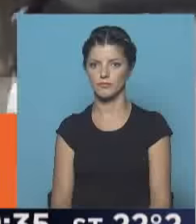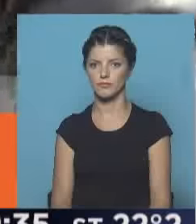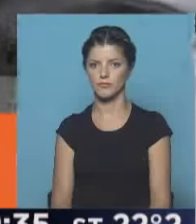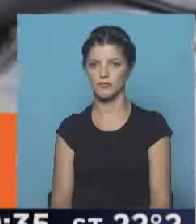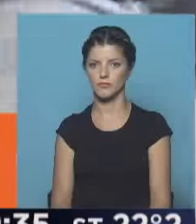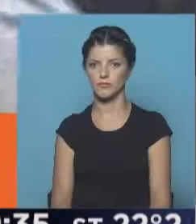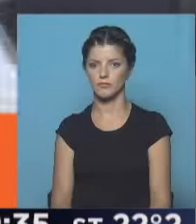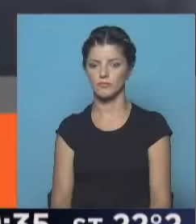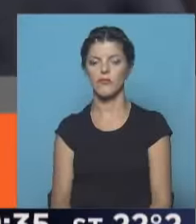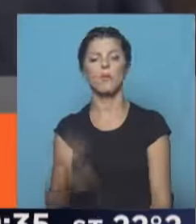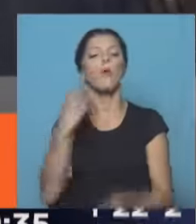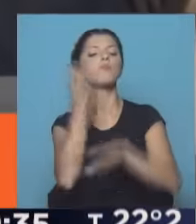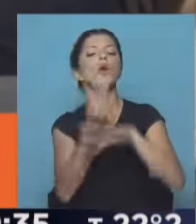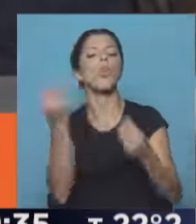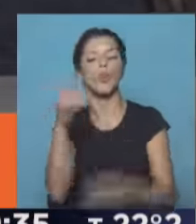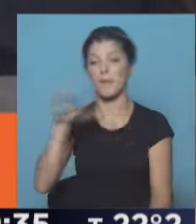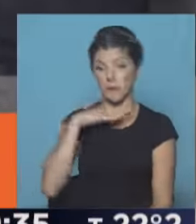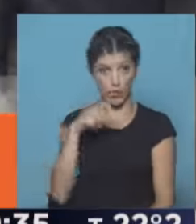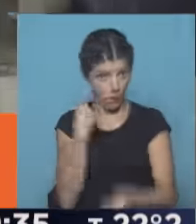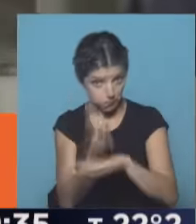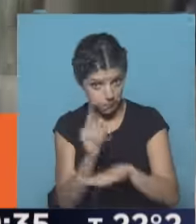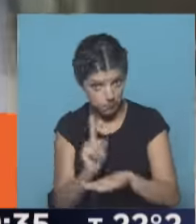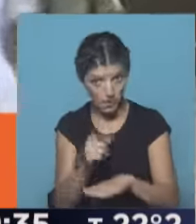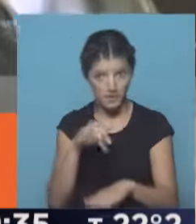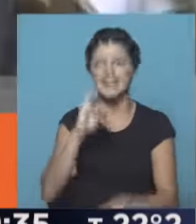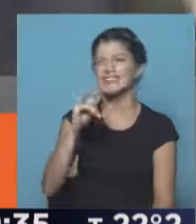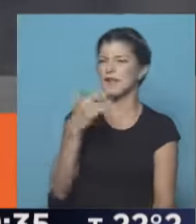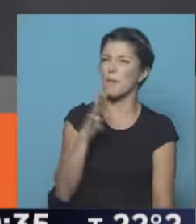Soy de México. ¿Vivís acá? Sí. ¿Hace mucho? Sí,